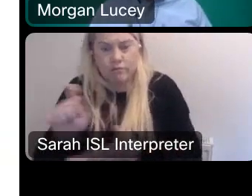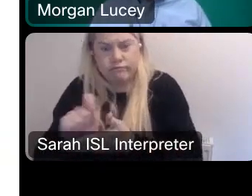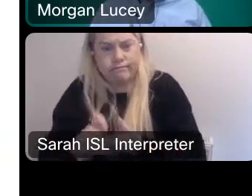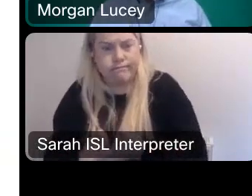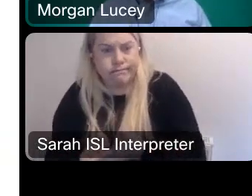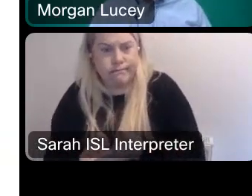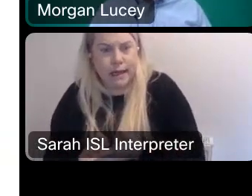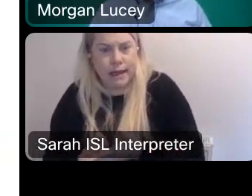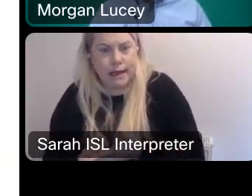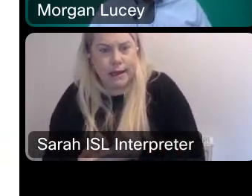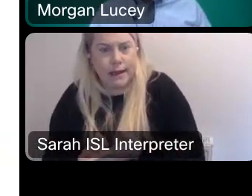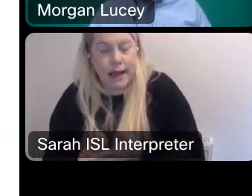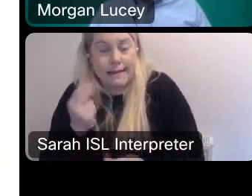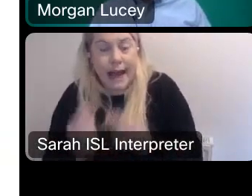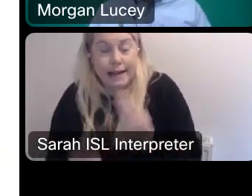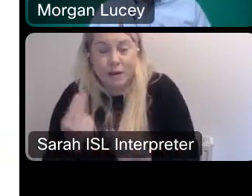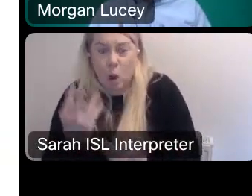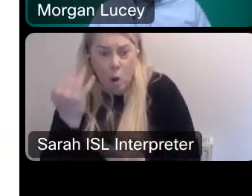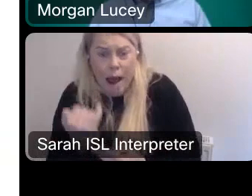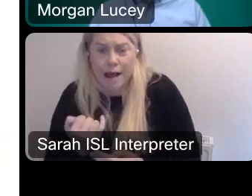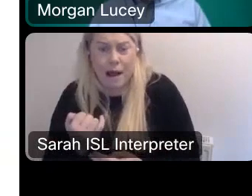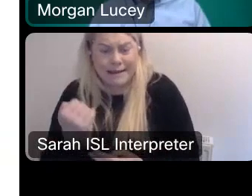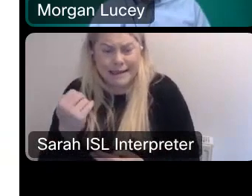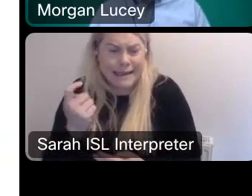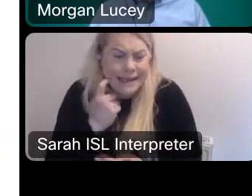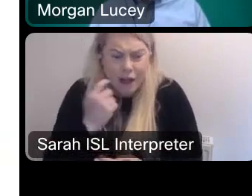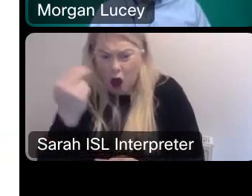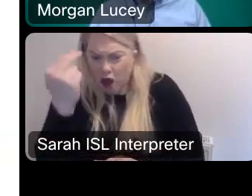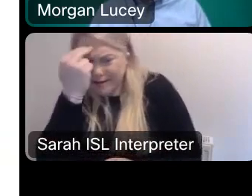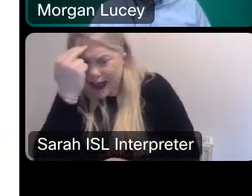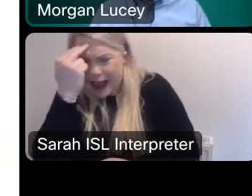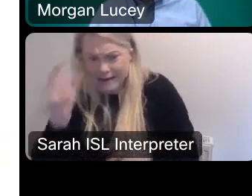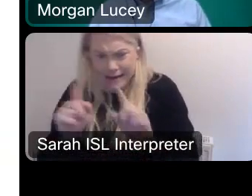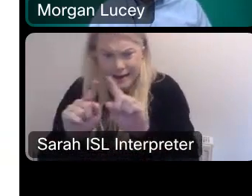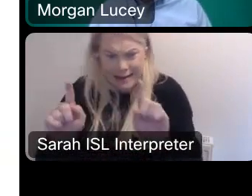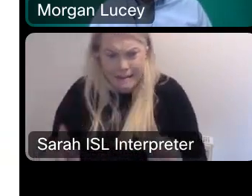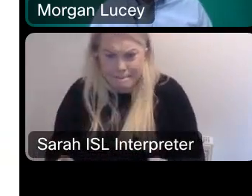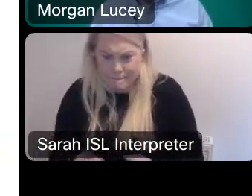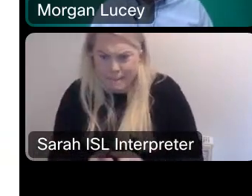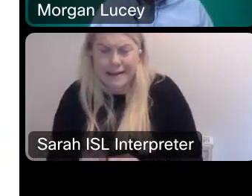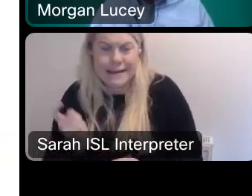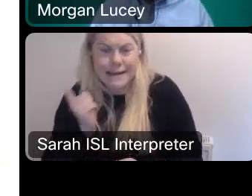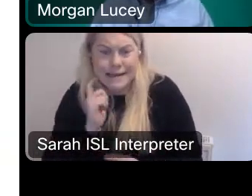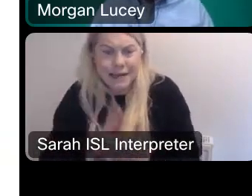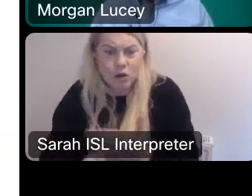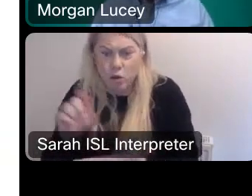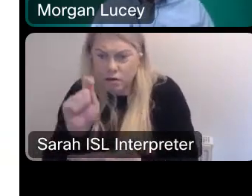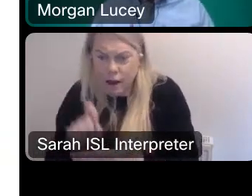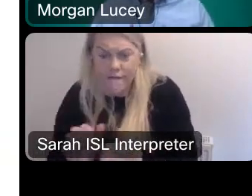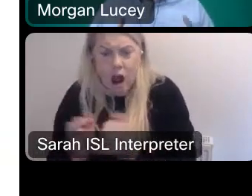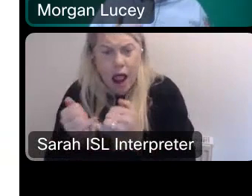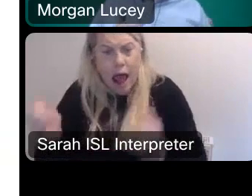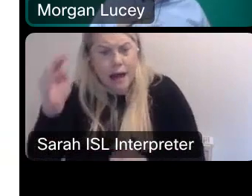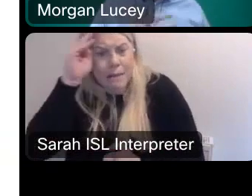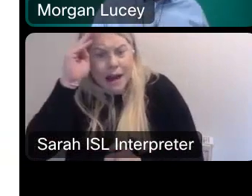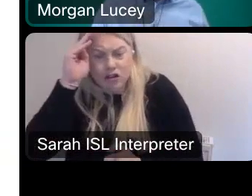it's a really simple, easy to use, easy to understand and accessible template for a line manager to sit down